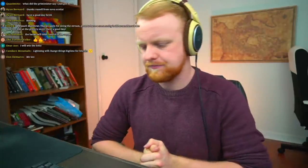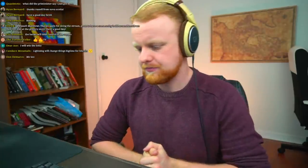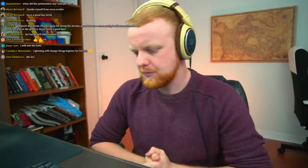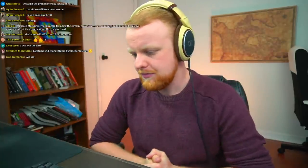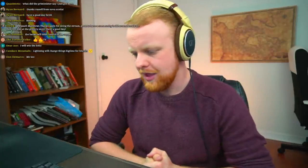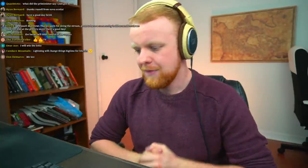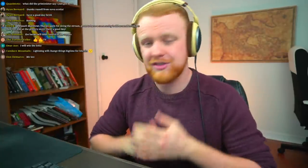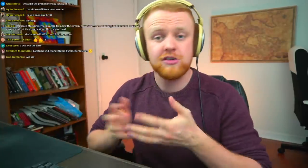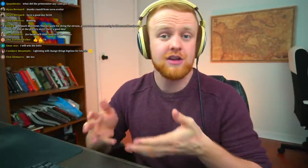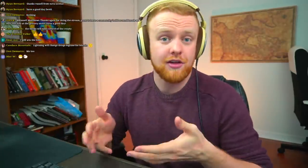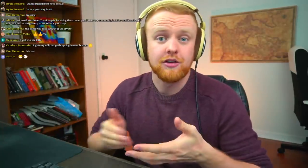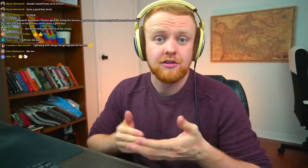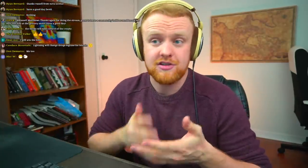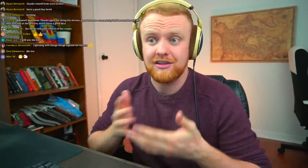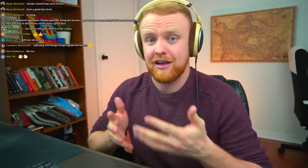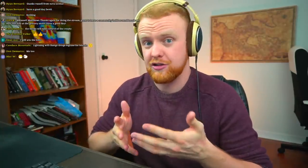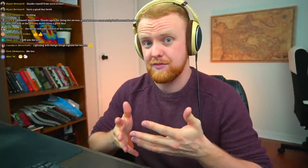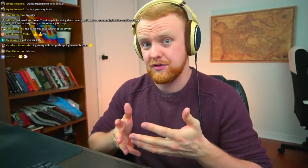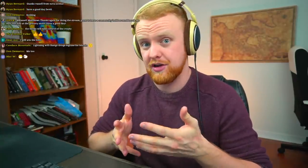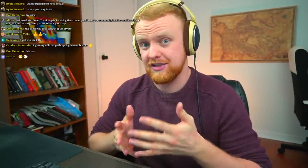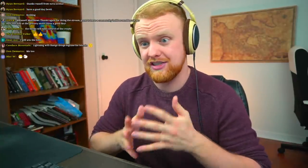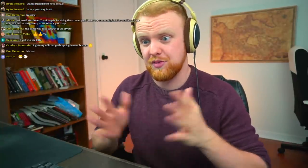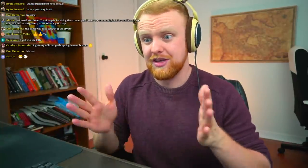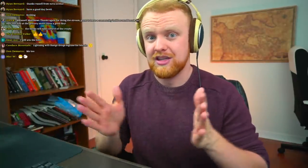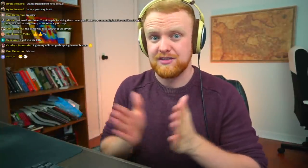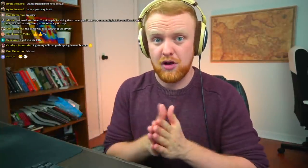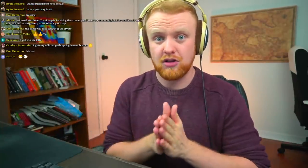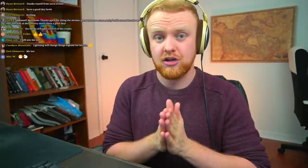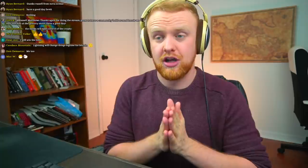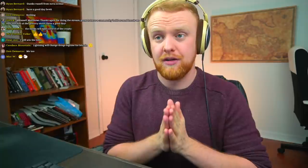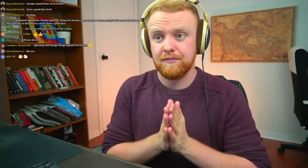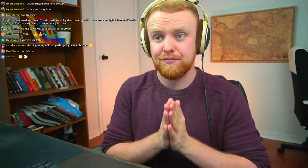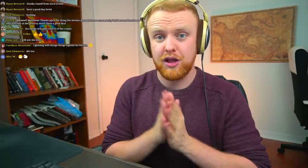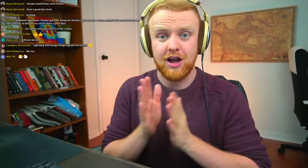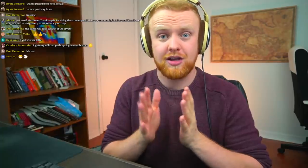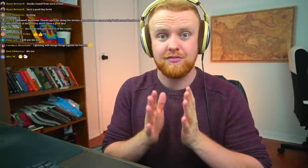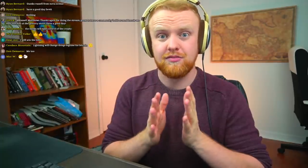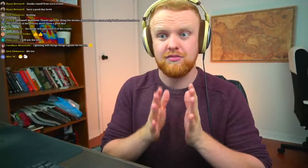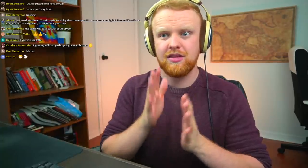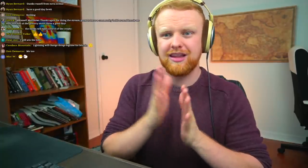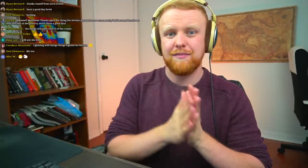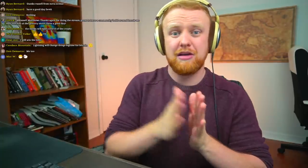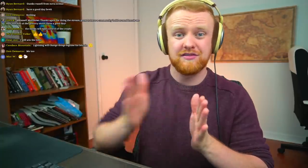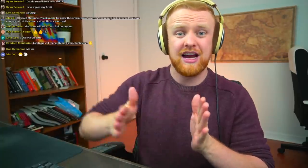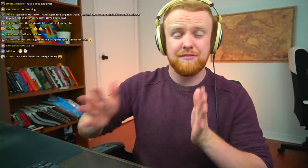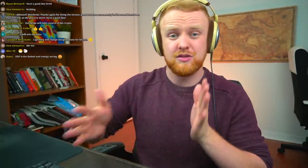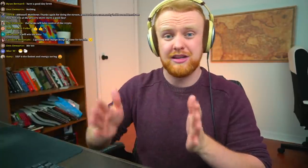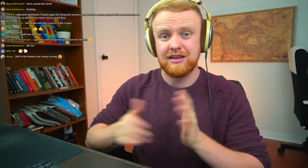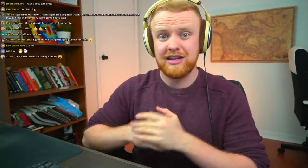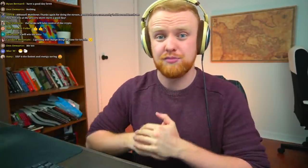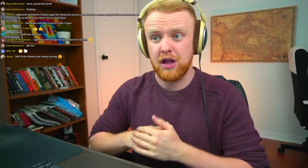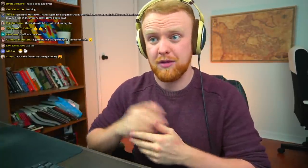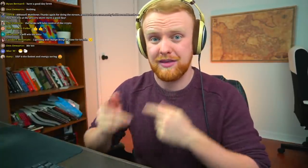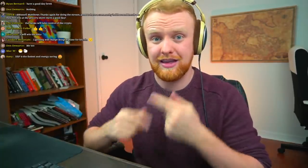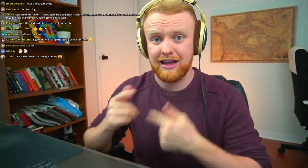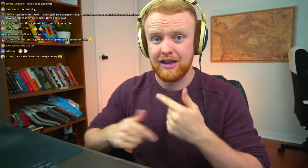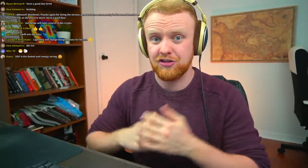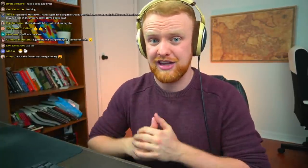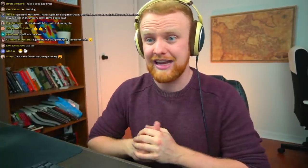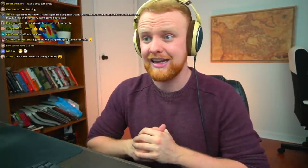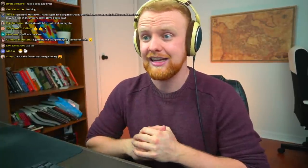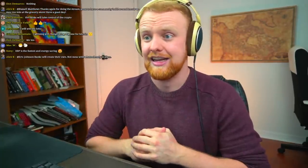gold. But certainly other cryptocurrencies with smaller block, like the amount of time between each block